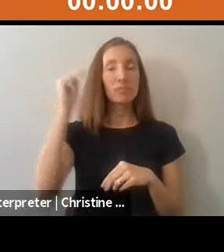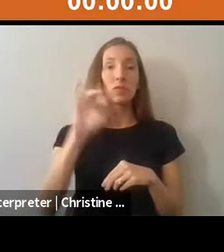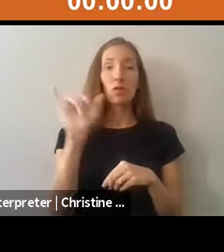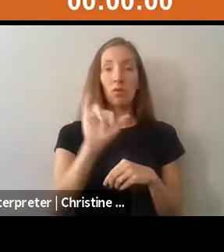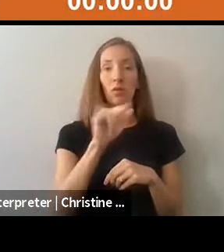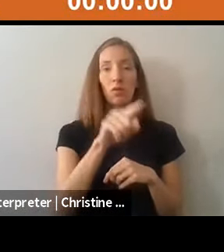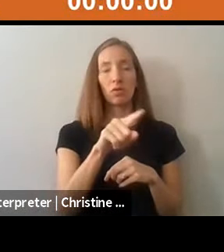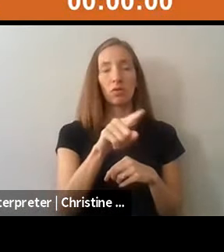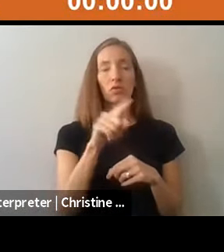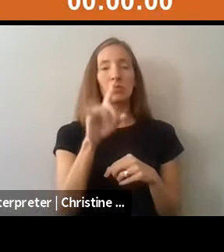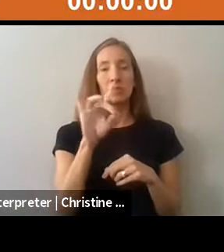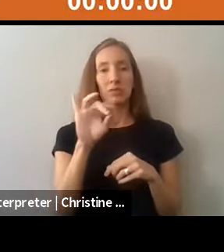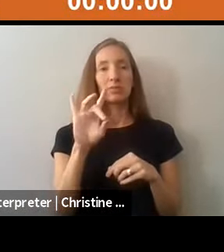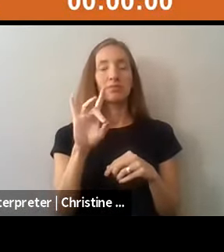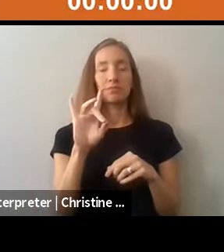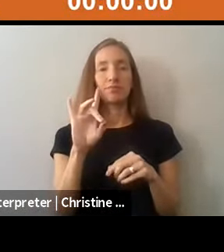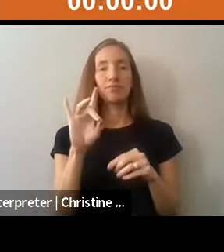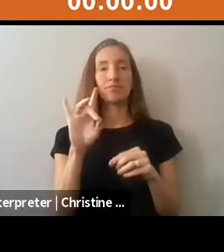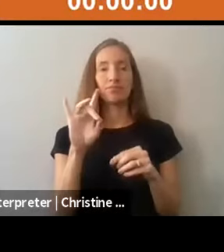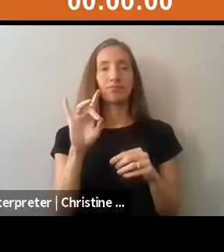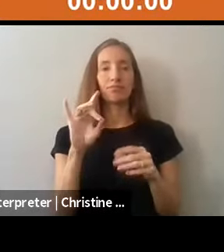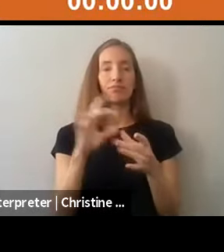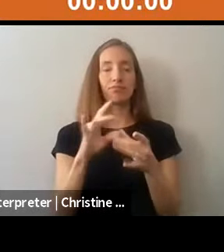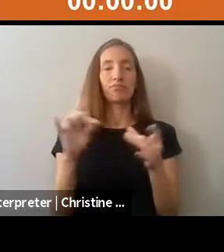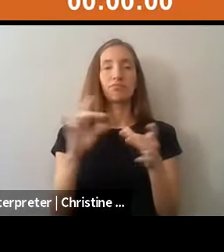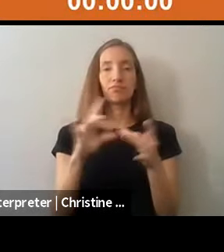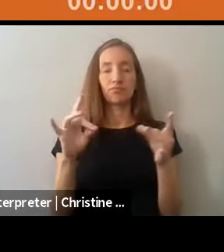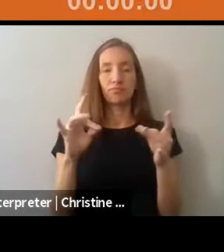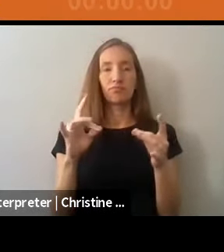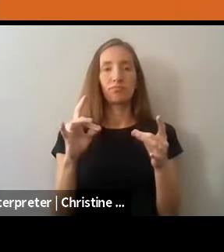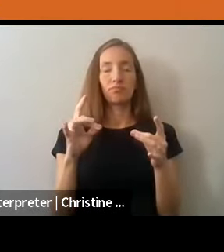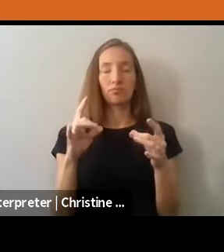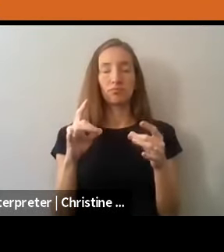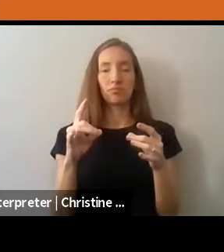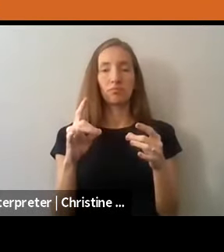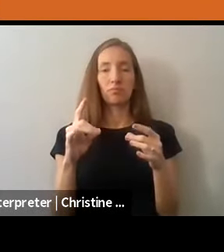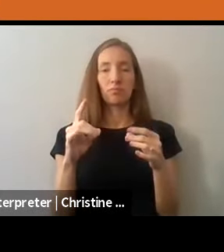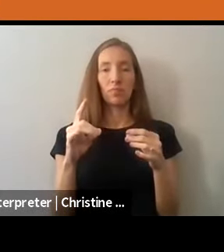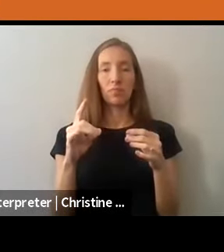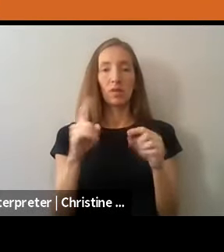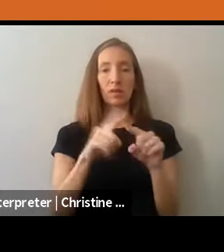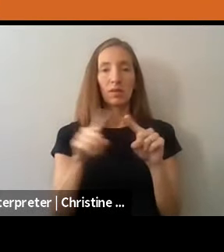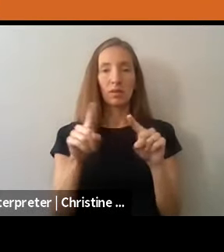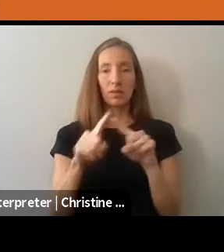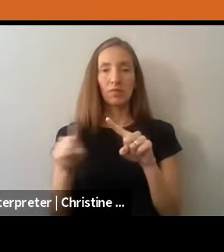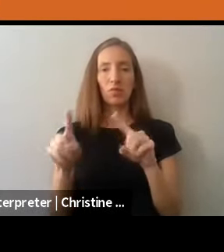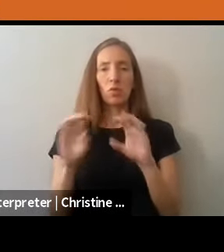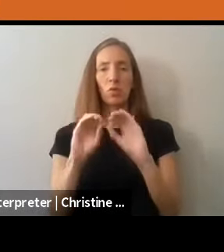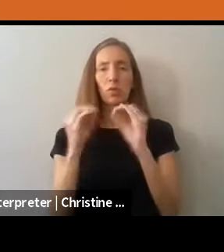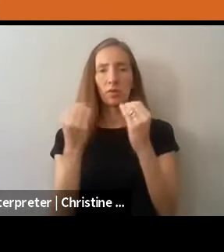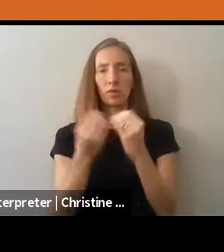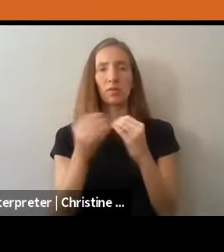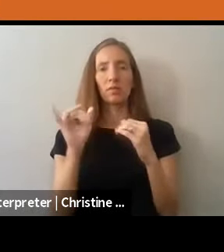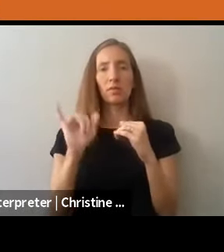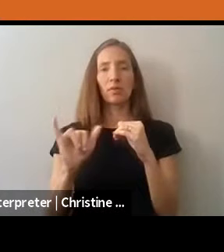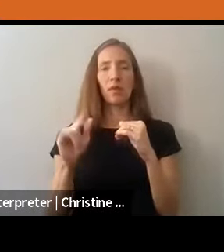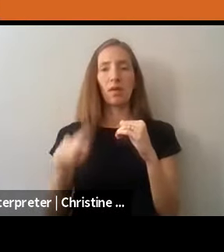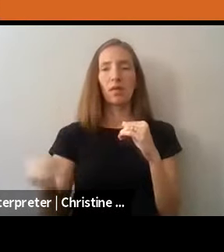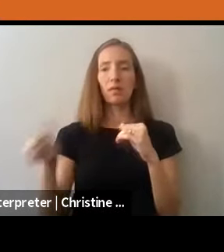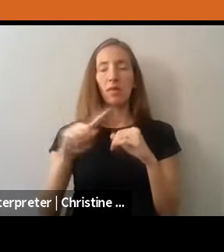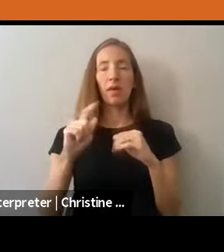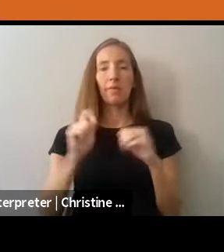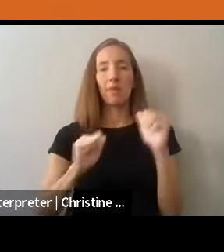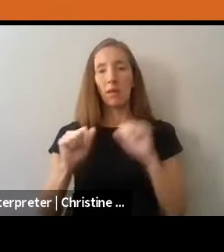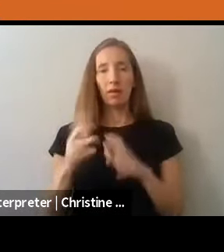that the beauty in a way of philanthropic organizations, and they played a very important